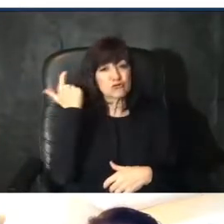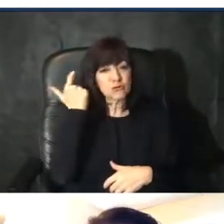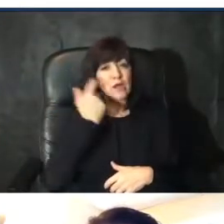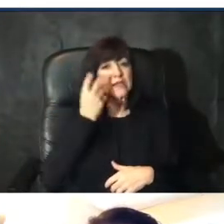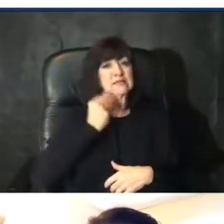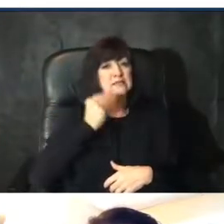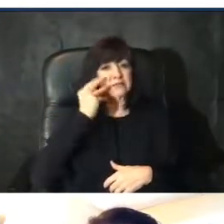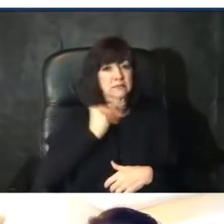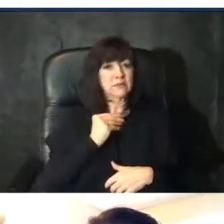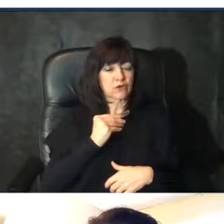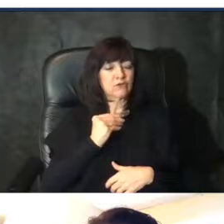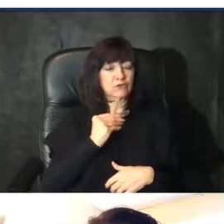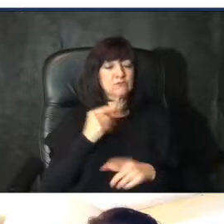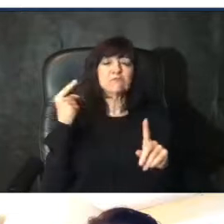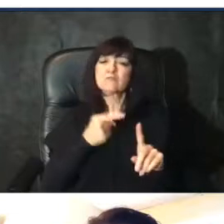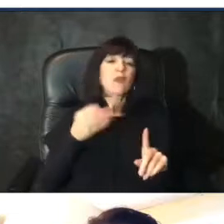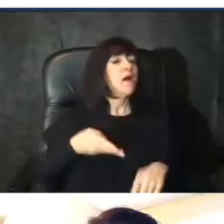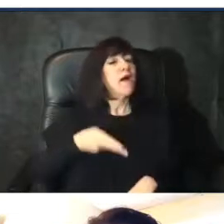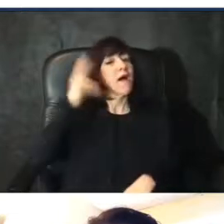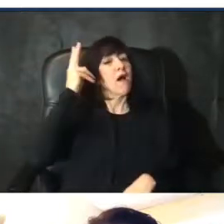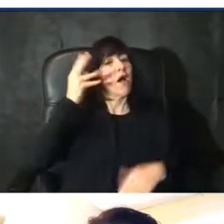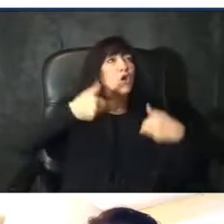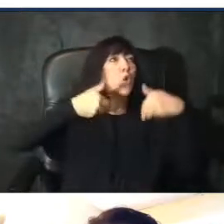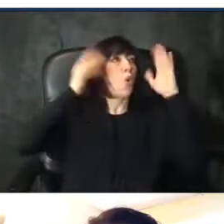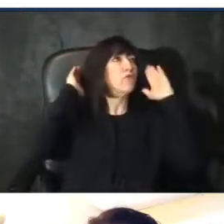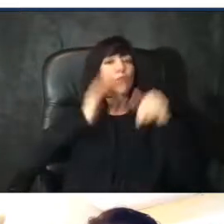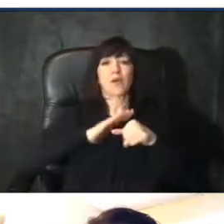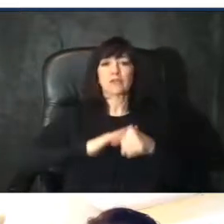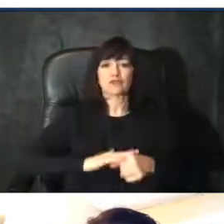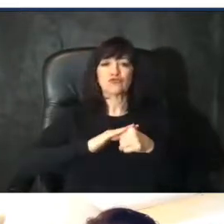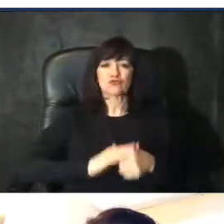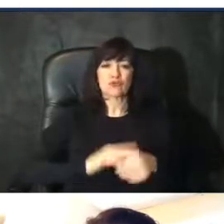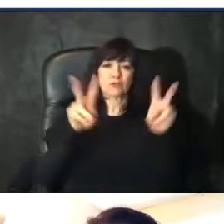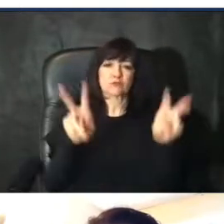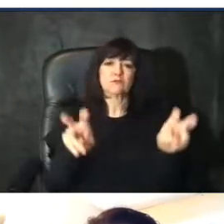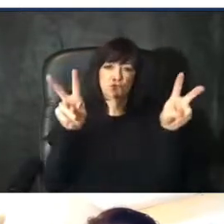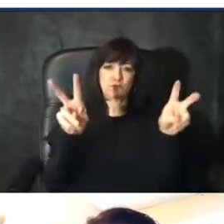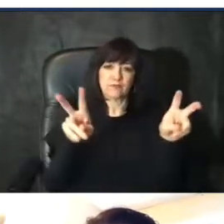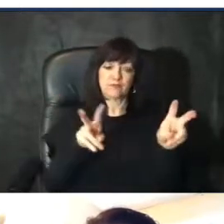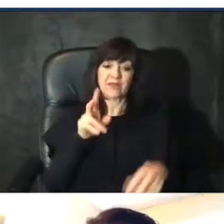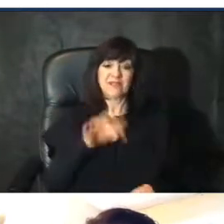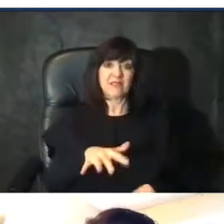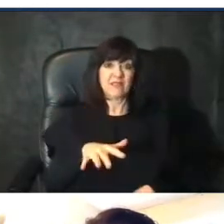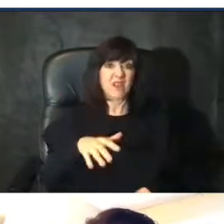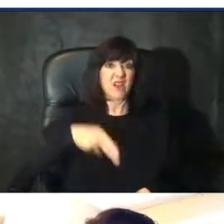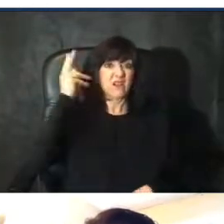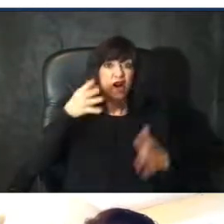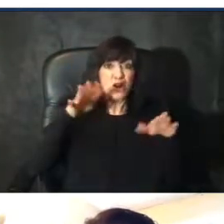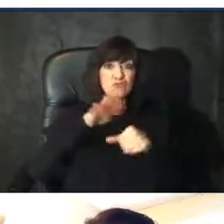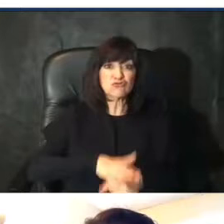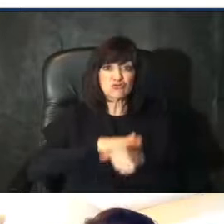high, overwhelming stress that can really impact children's healthy development. And